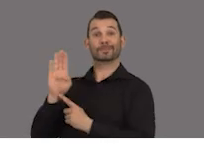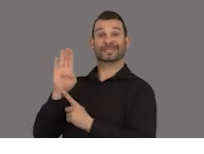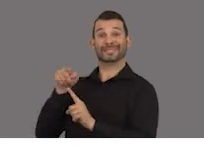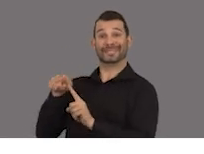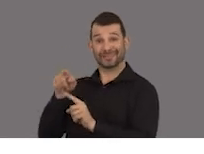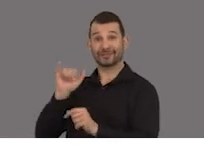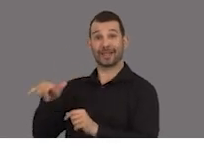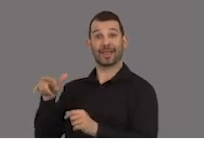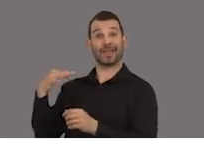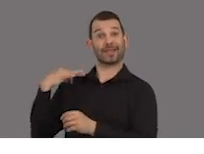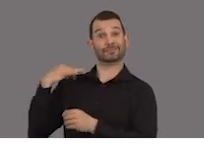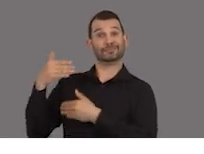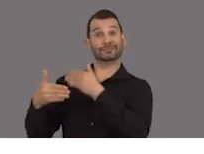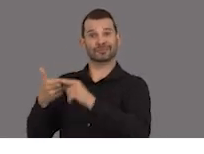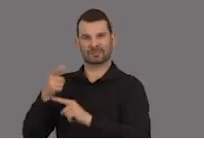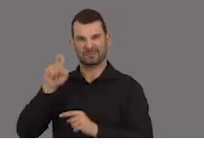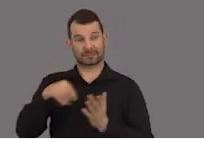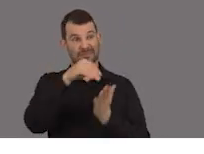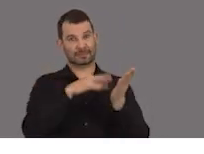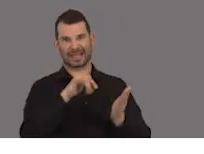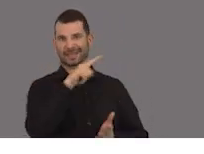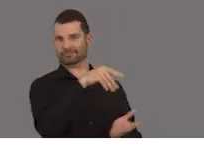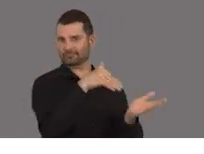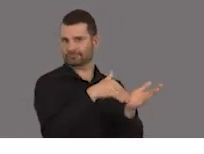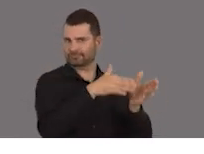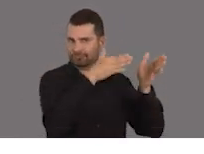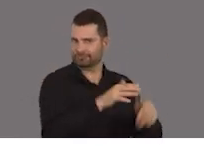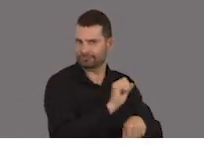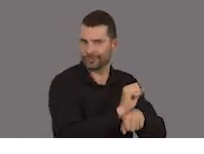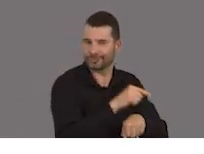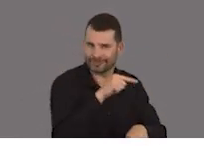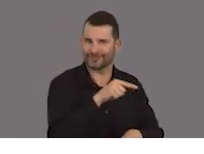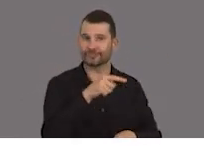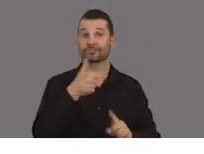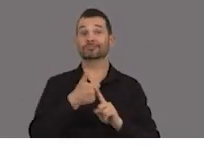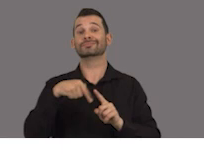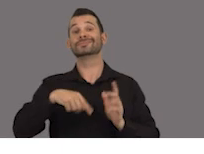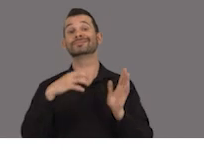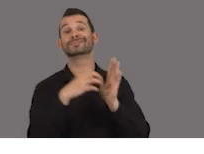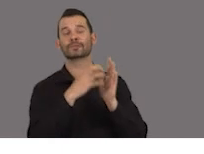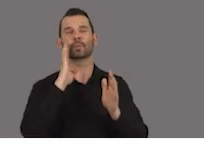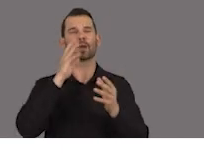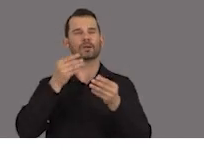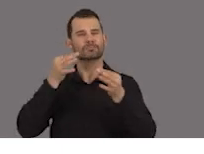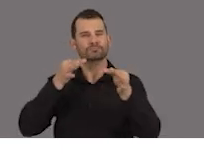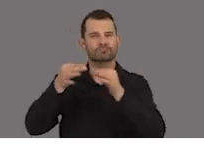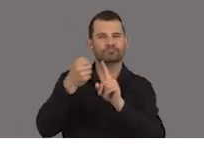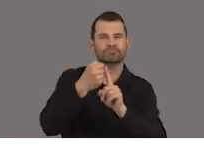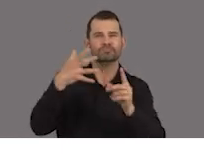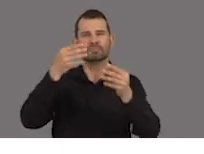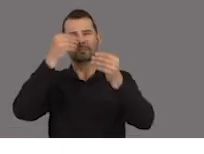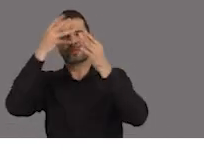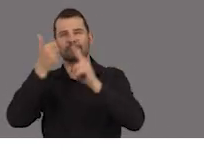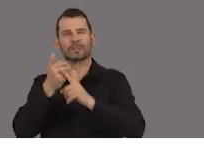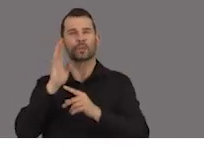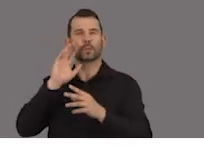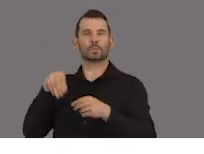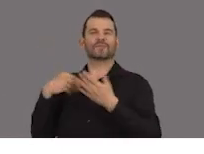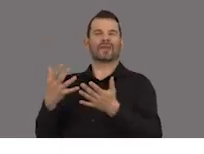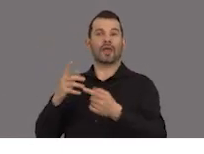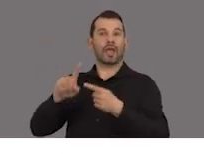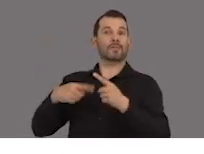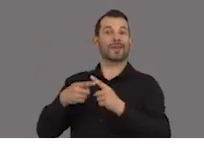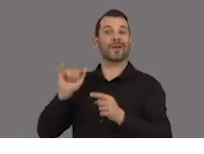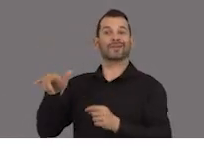Part B of the DTC application process must be completed by a medical practitioner. In this section, we will go